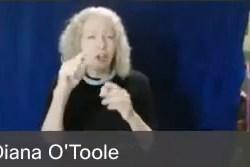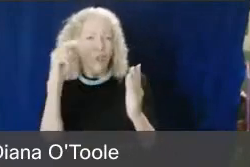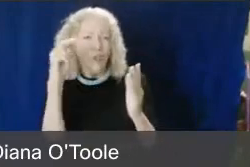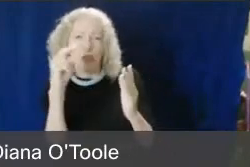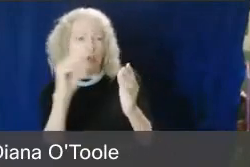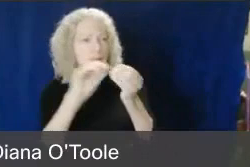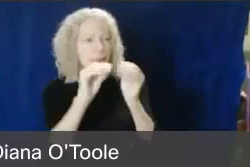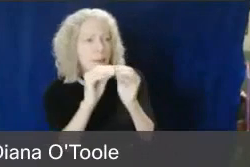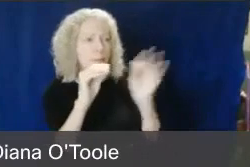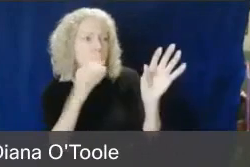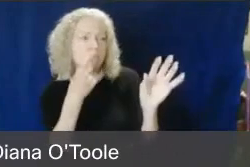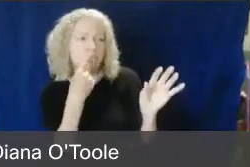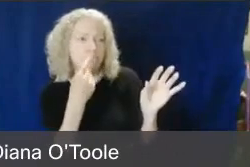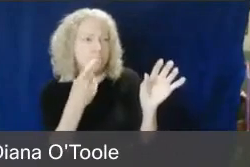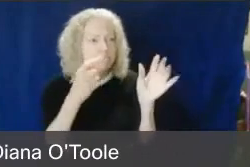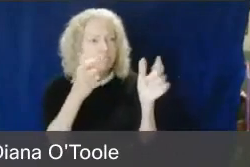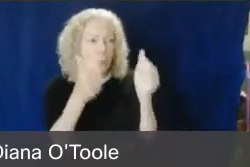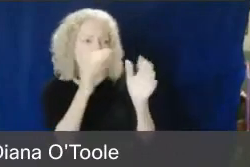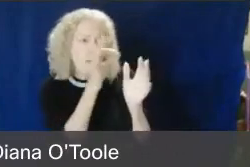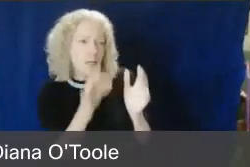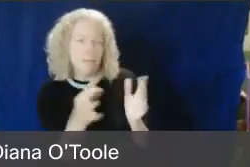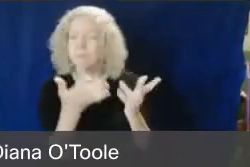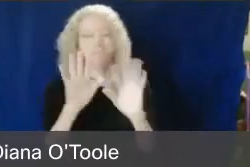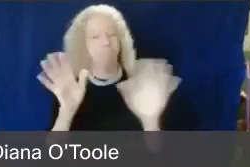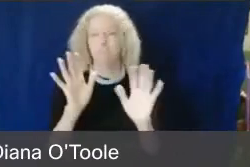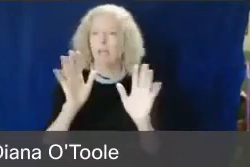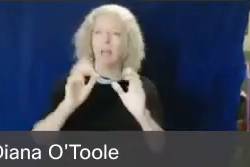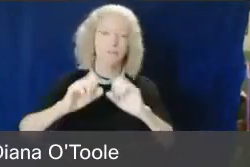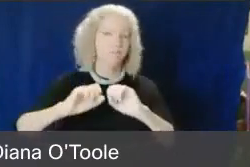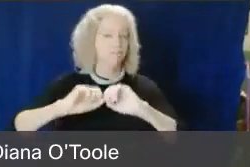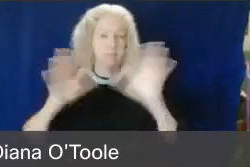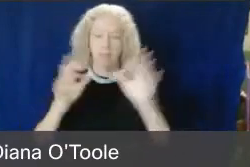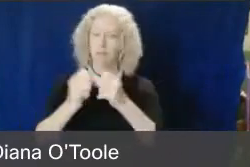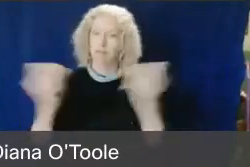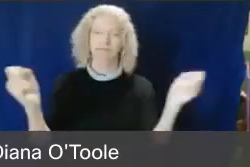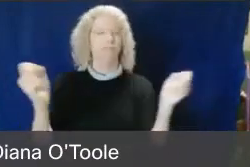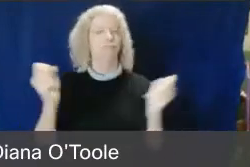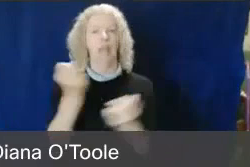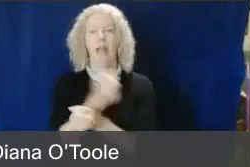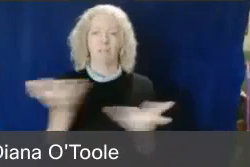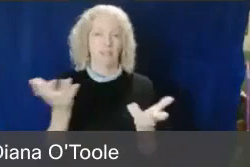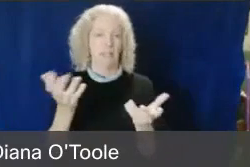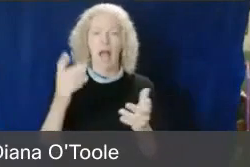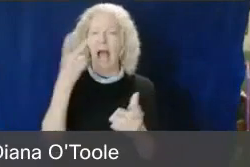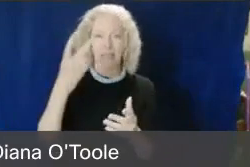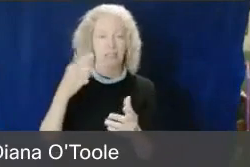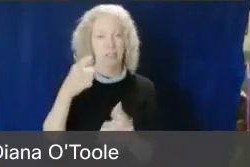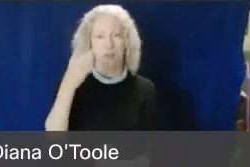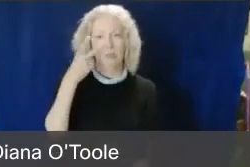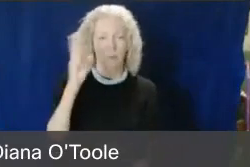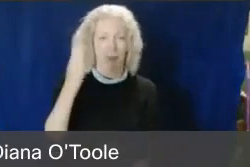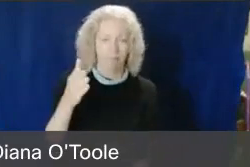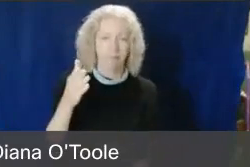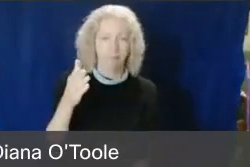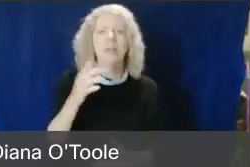just giving you what it is. And with that comment, I do want to say too that my purpose here is really